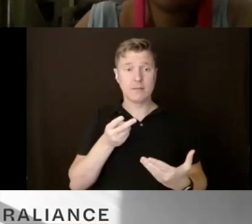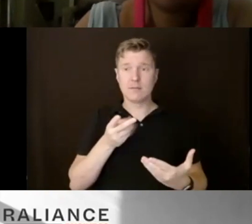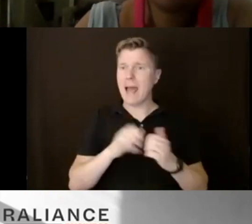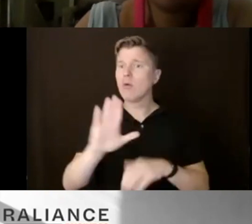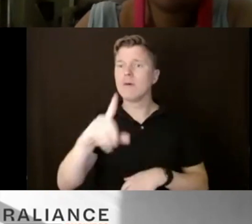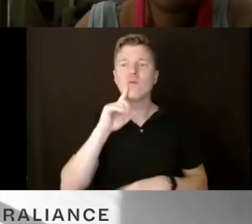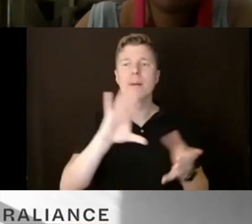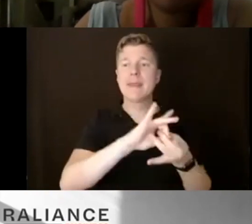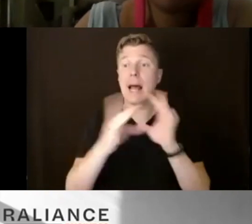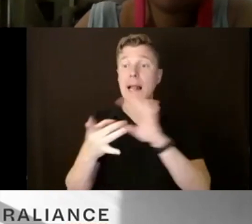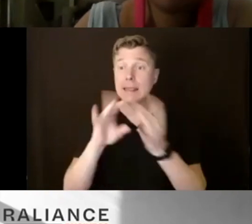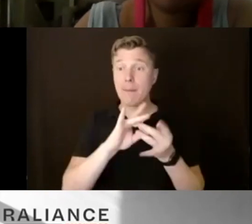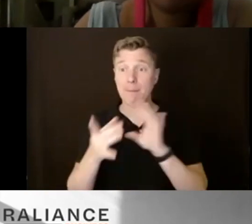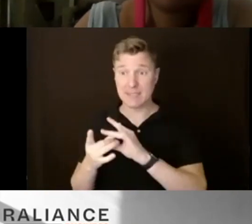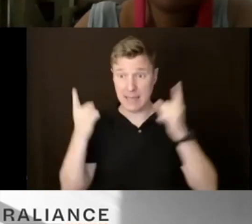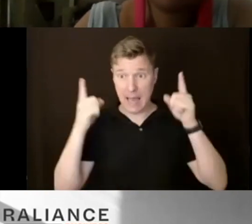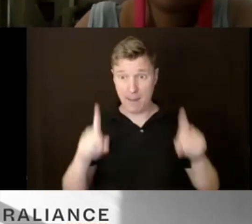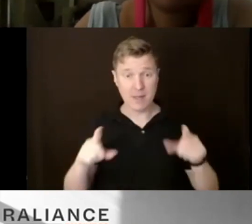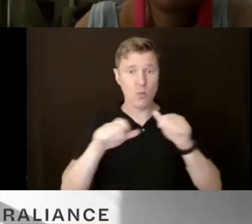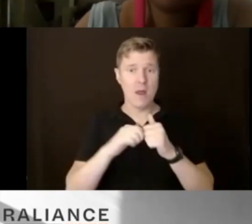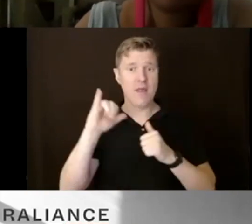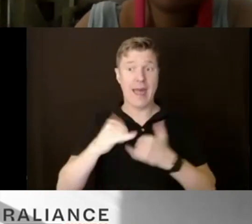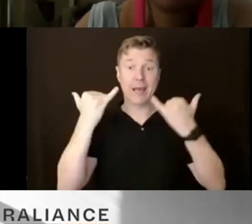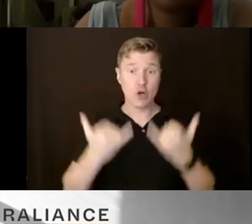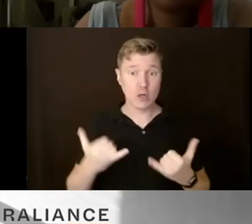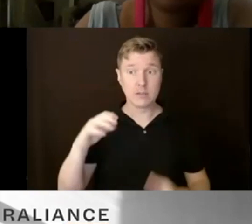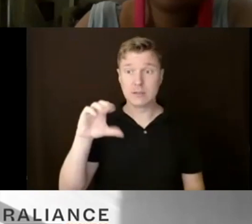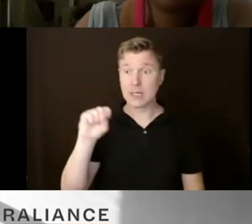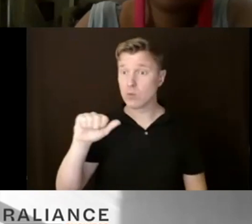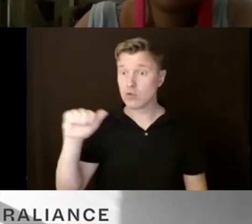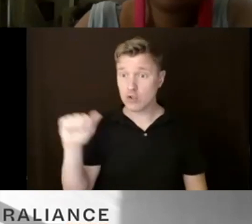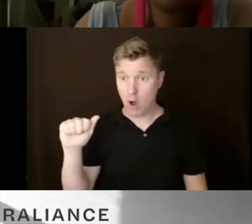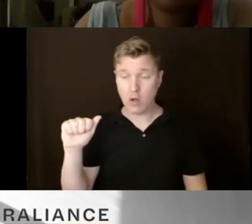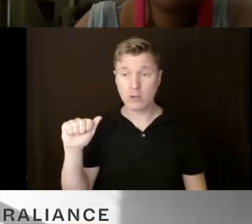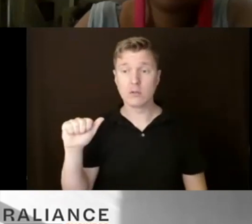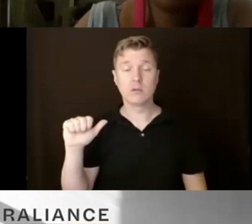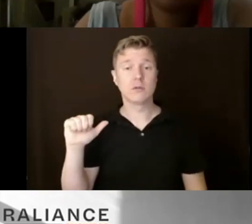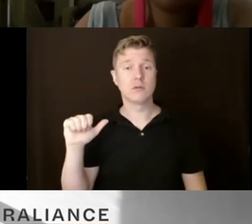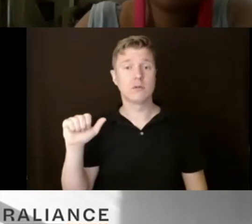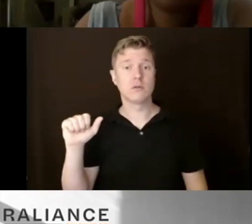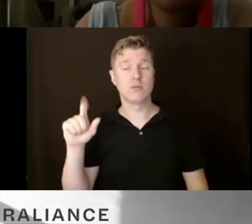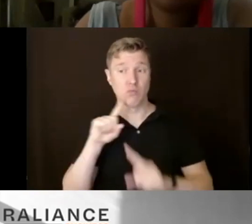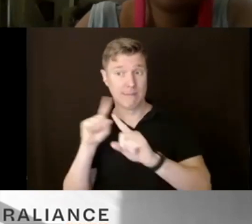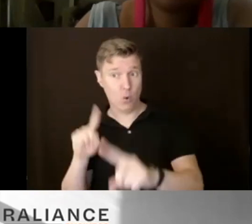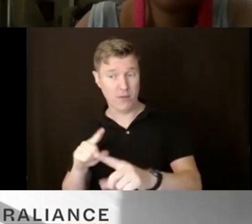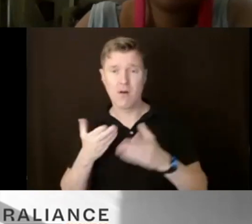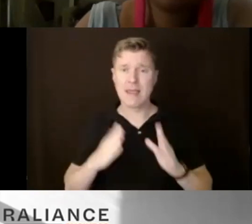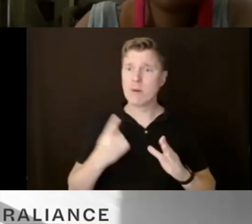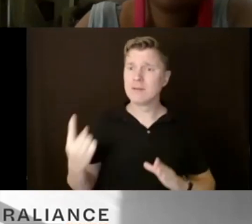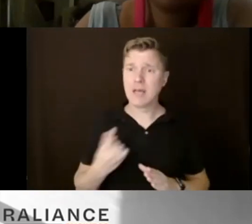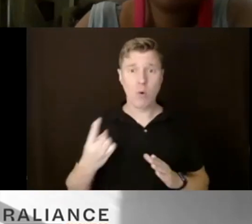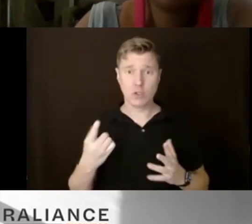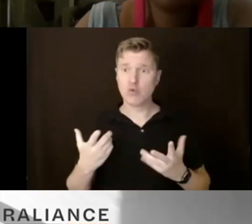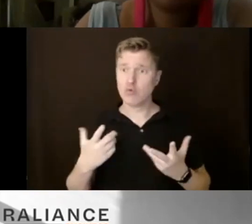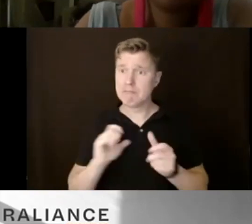is handling a current like sexual assault allegation, and how they are allowing someone to compete in the